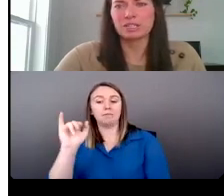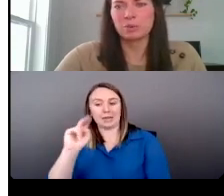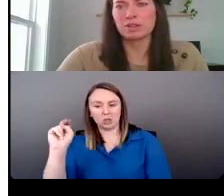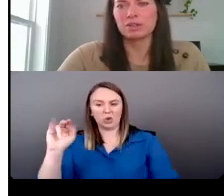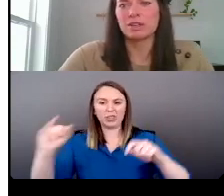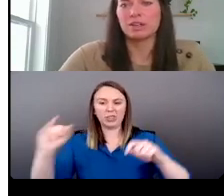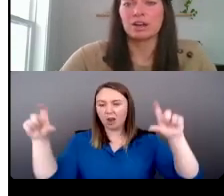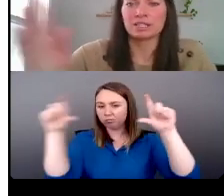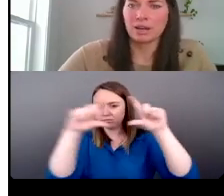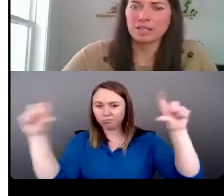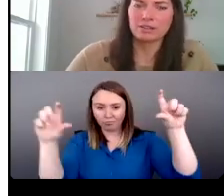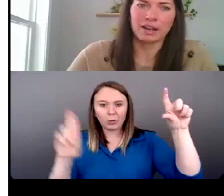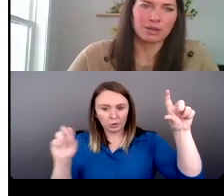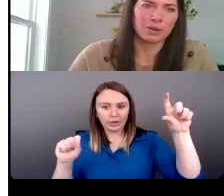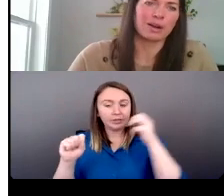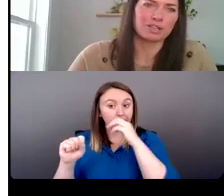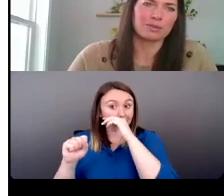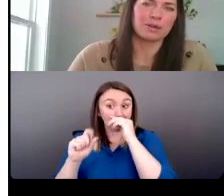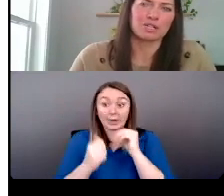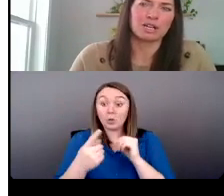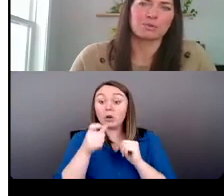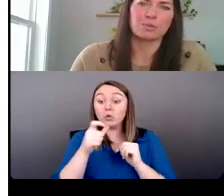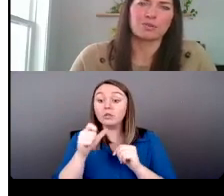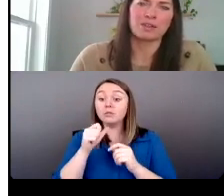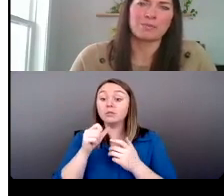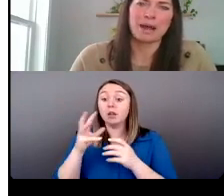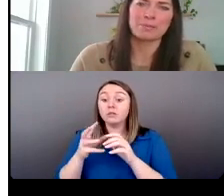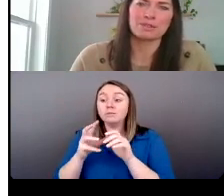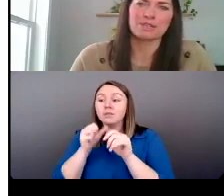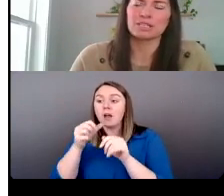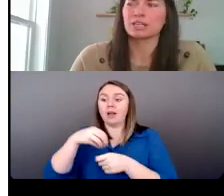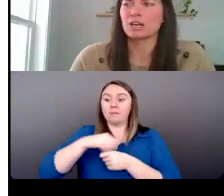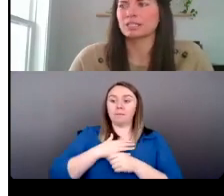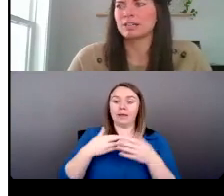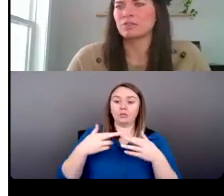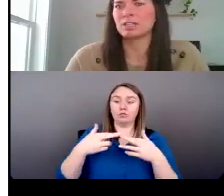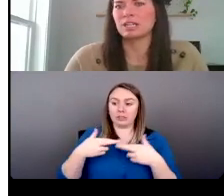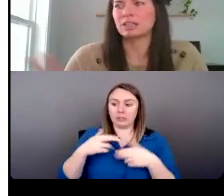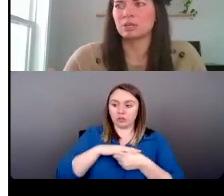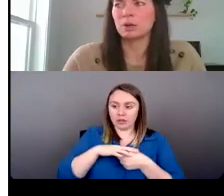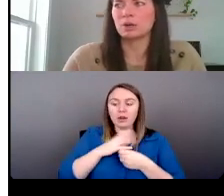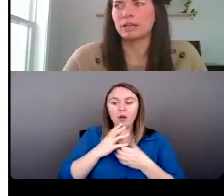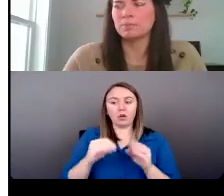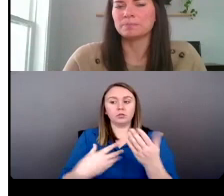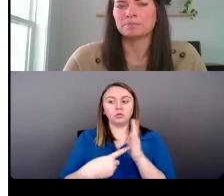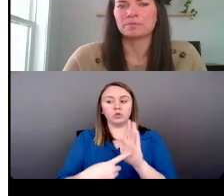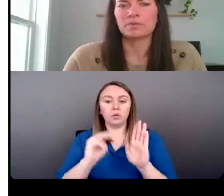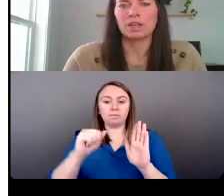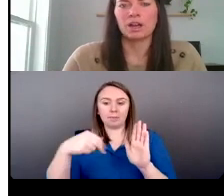though, I did want to, that's outside of Idaho or outside of my region, I did want to provide the map so you can see the contact for the state that you are